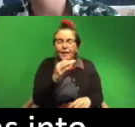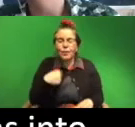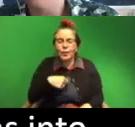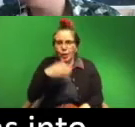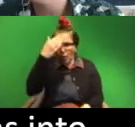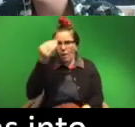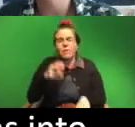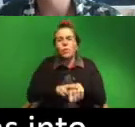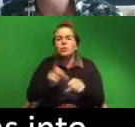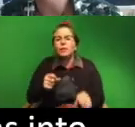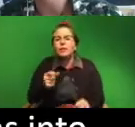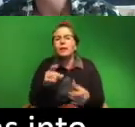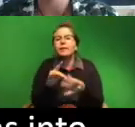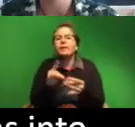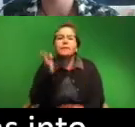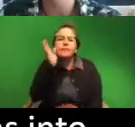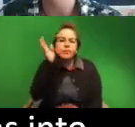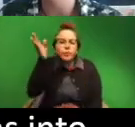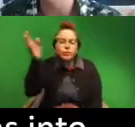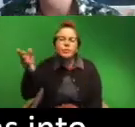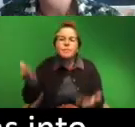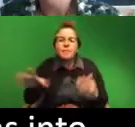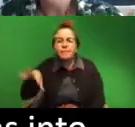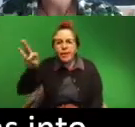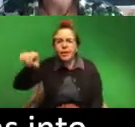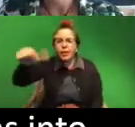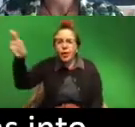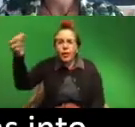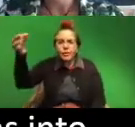can say that maybe in the future we might be able to find something.